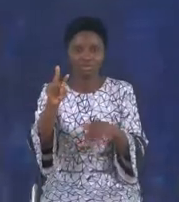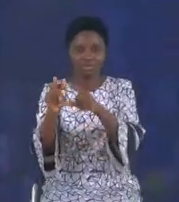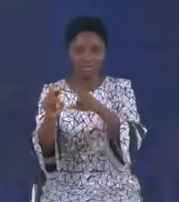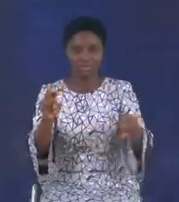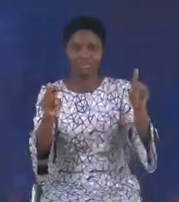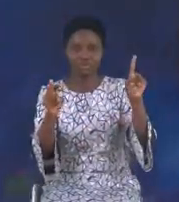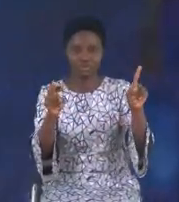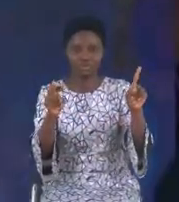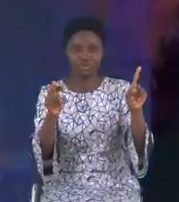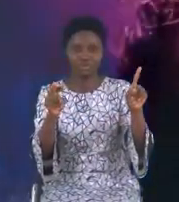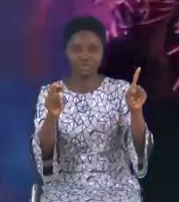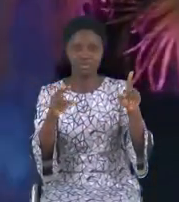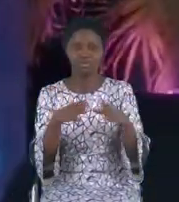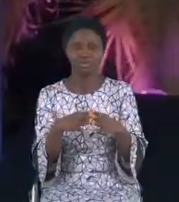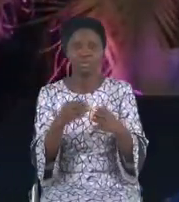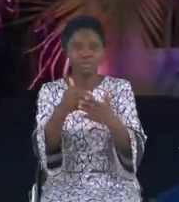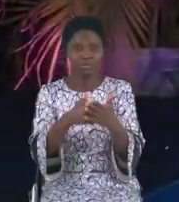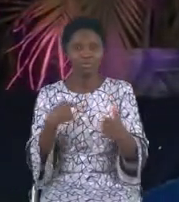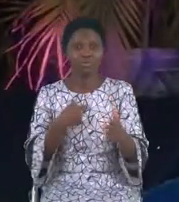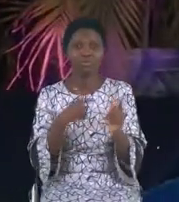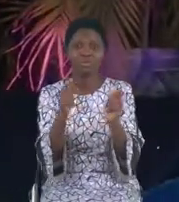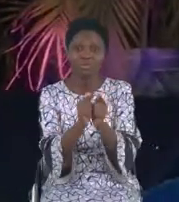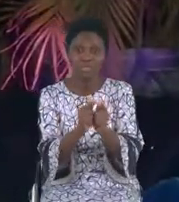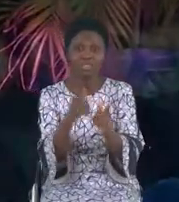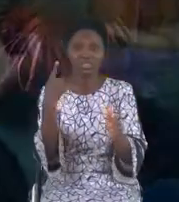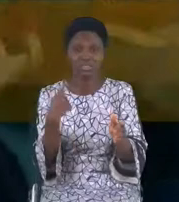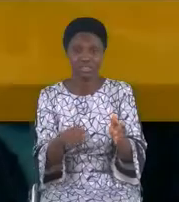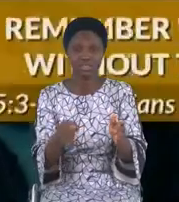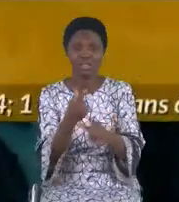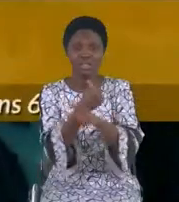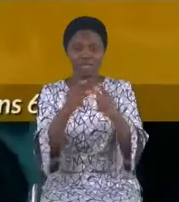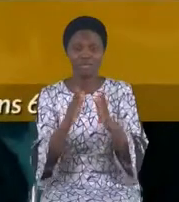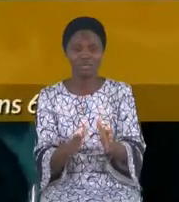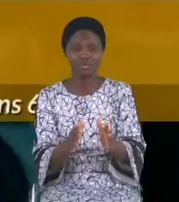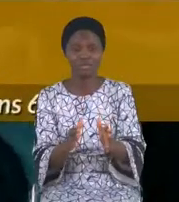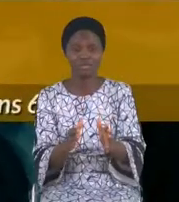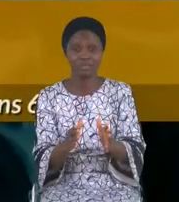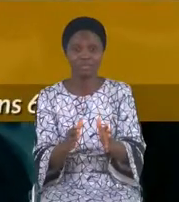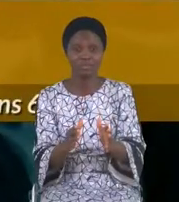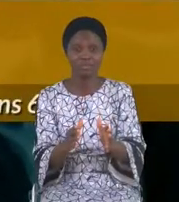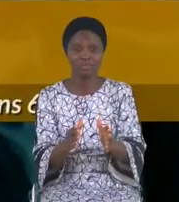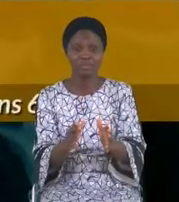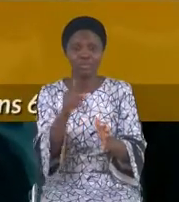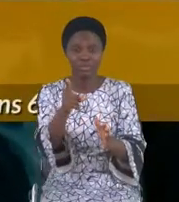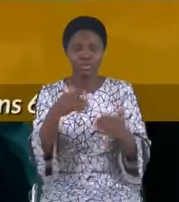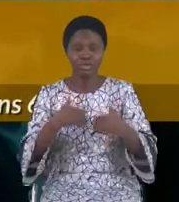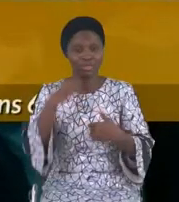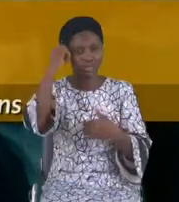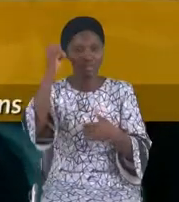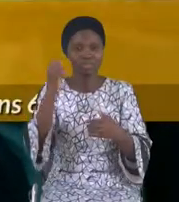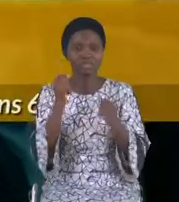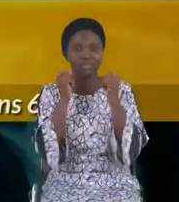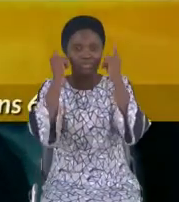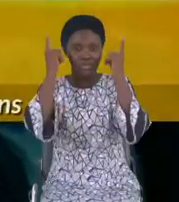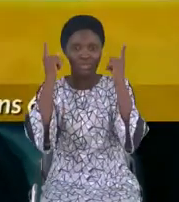is what what before we merge the like ritual are you a secret kid who were who were who